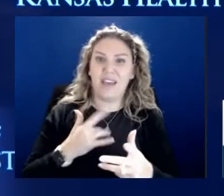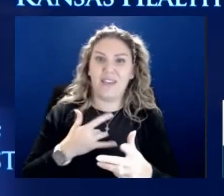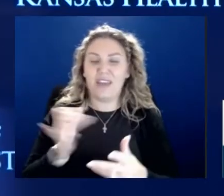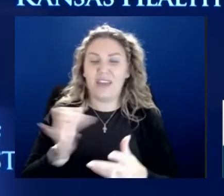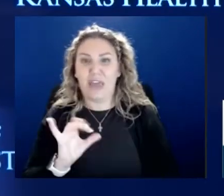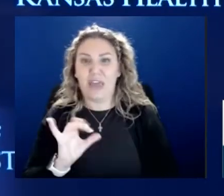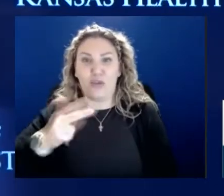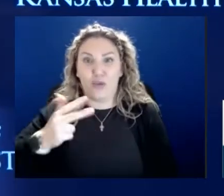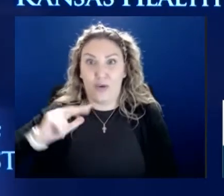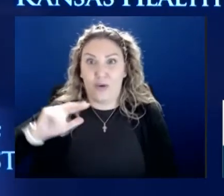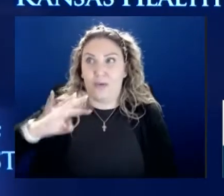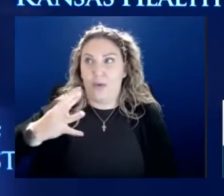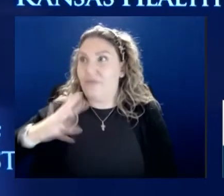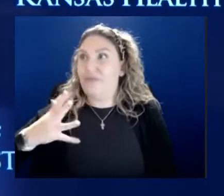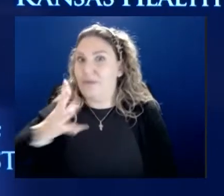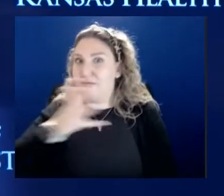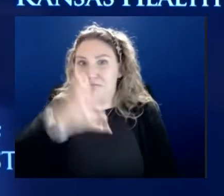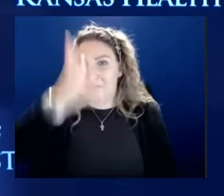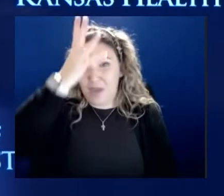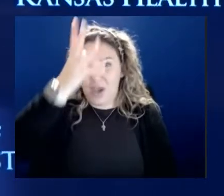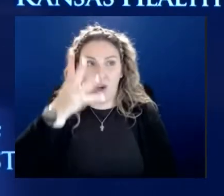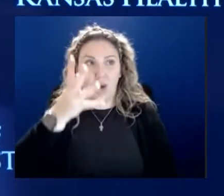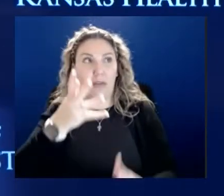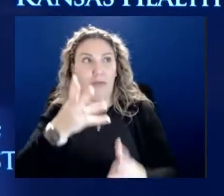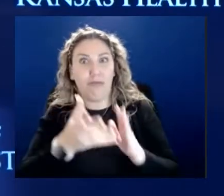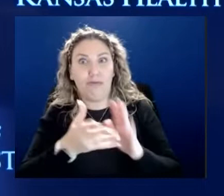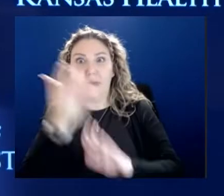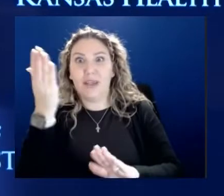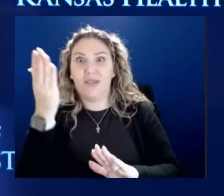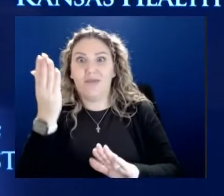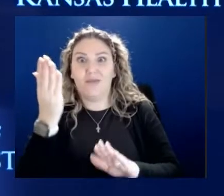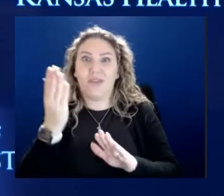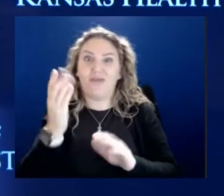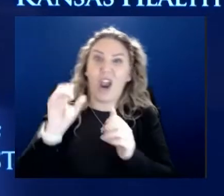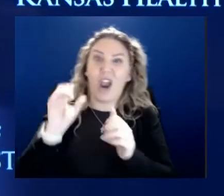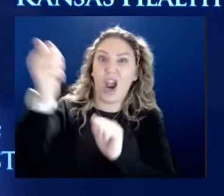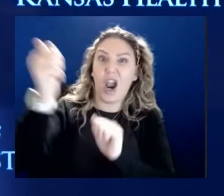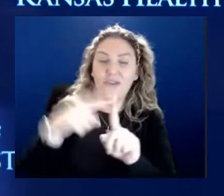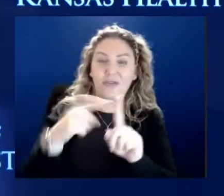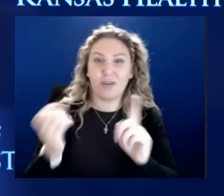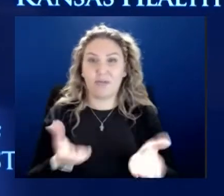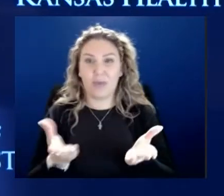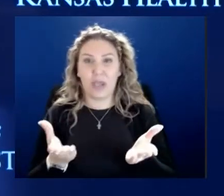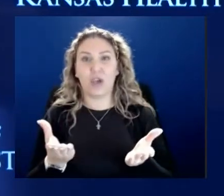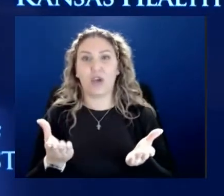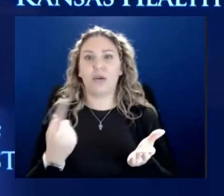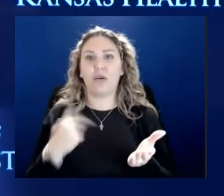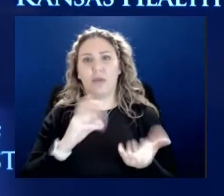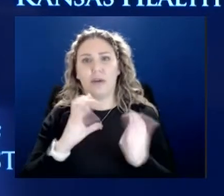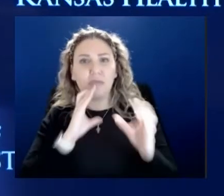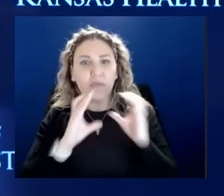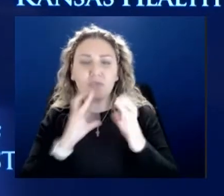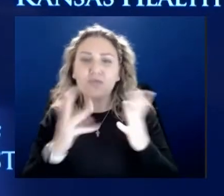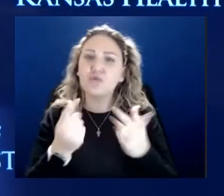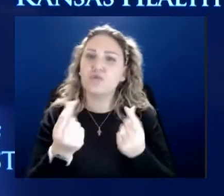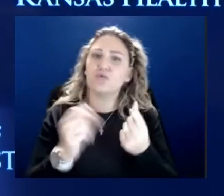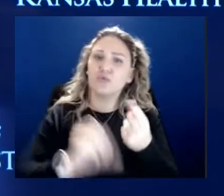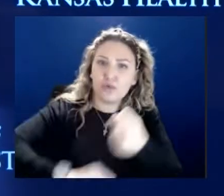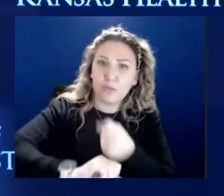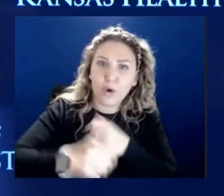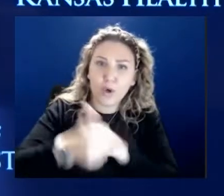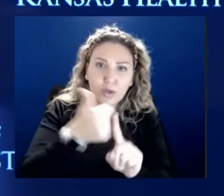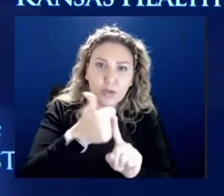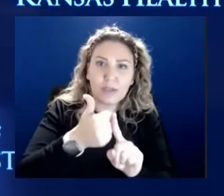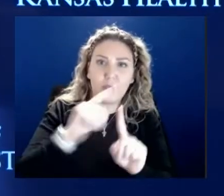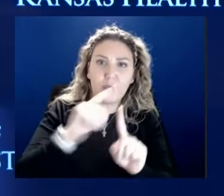the big world because they're both going away from here. And so we've had conversations about, well, what do you do to support yourself when you get there, and how do you utilize family